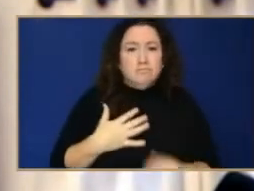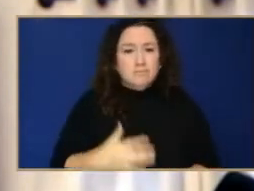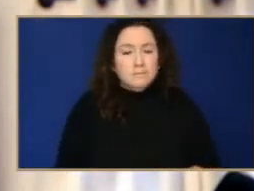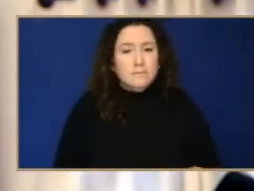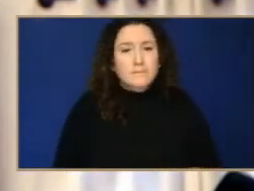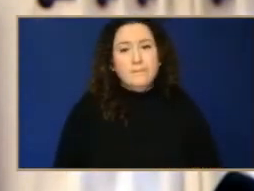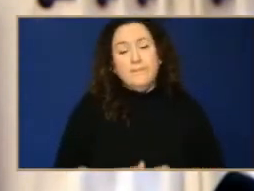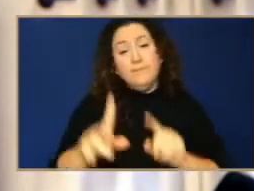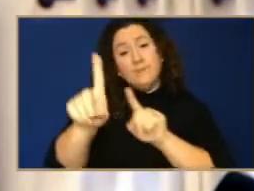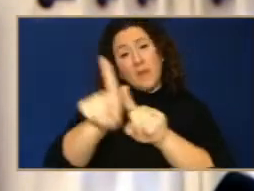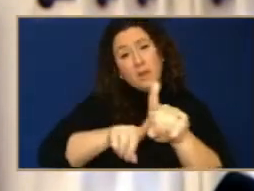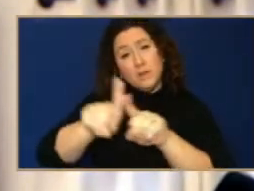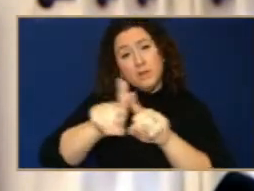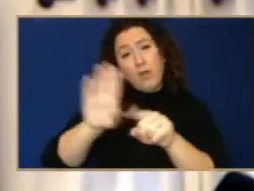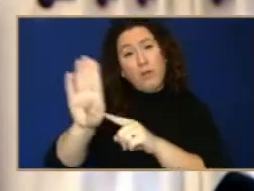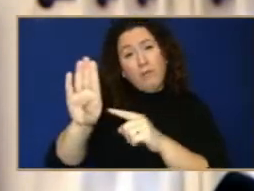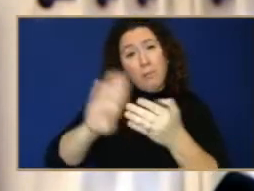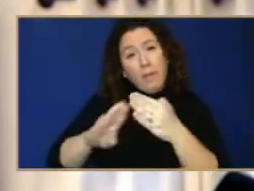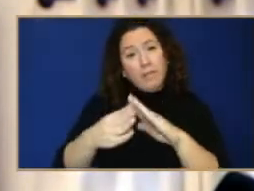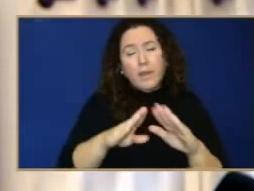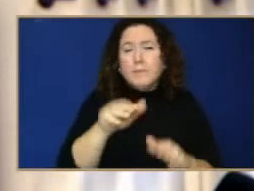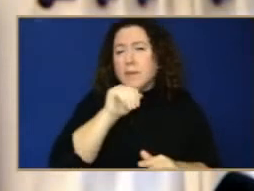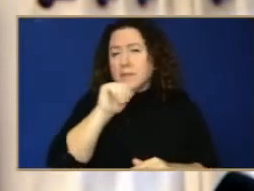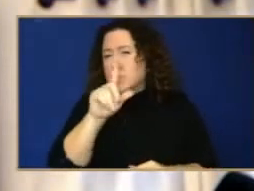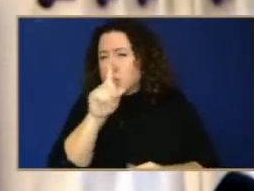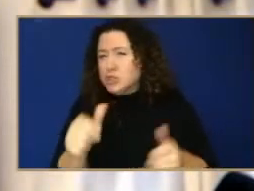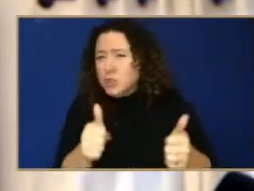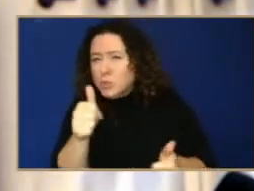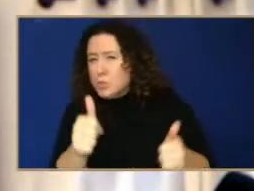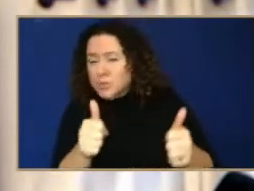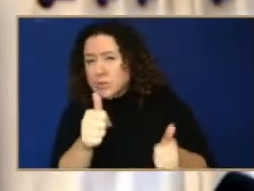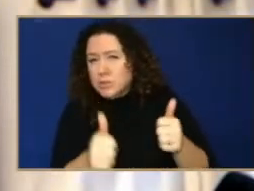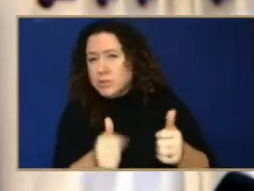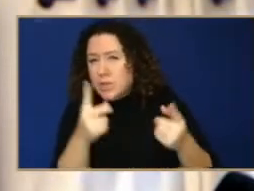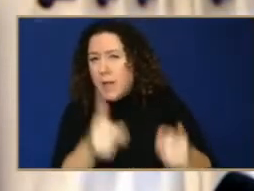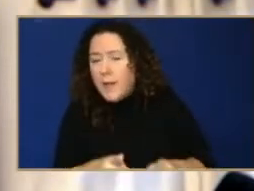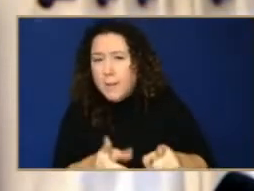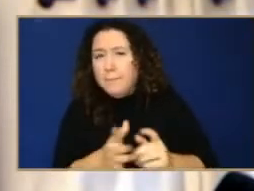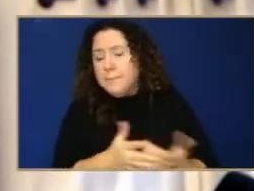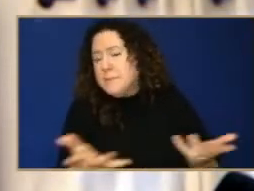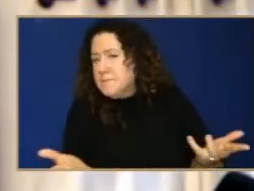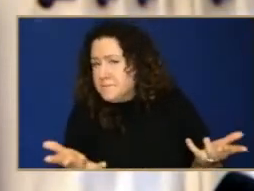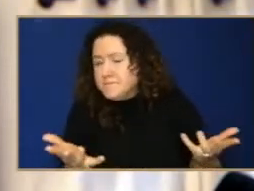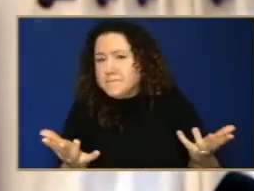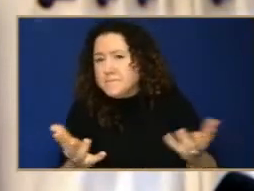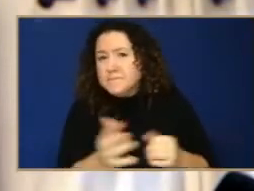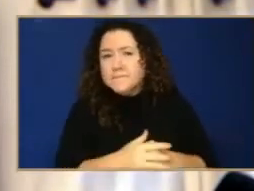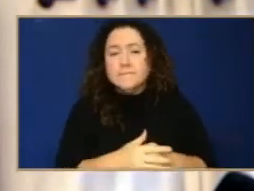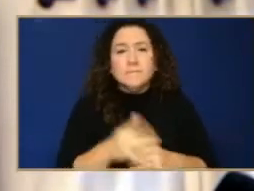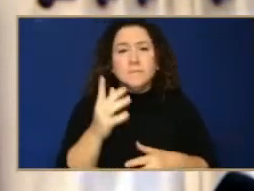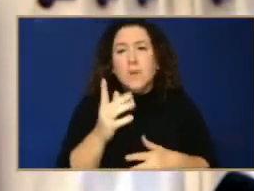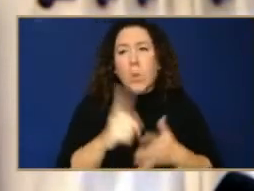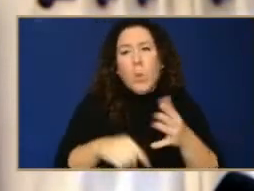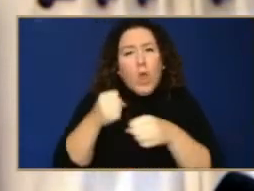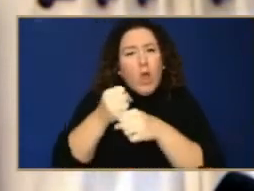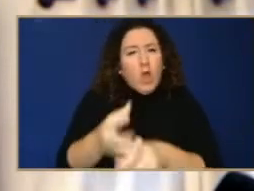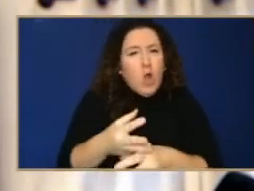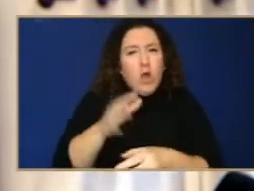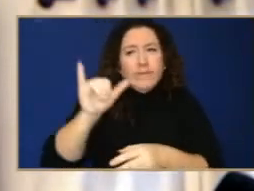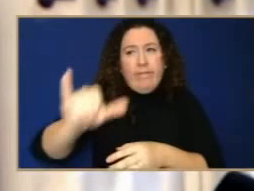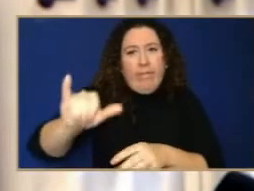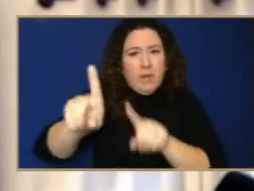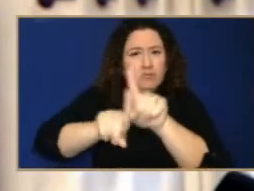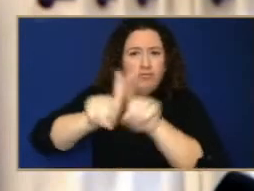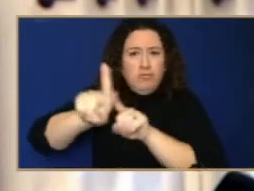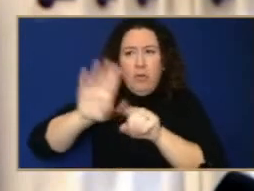which of these possible astronomical phenomena was responsible for what's known as the Star of Bethlehem. Any of them are